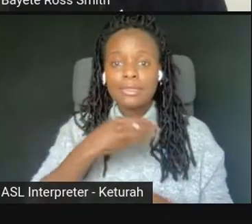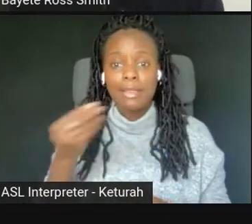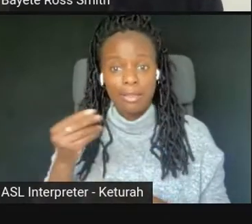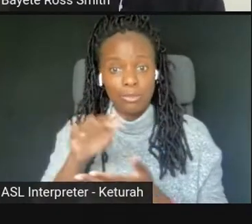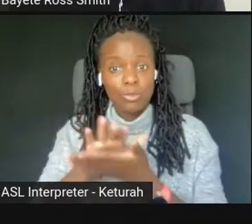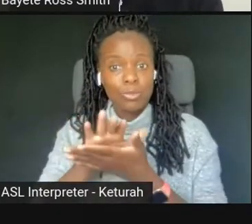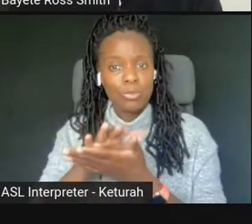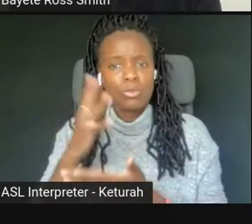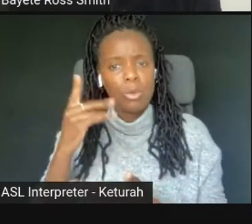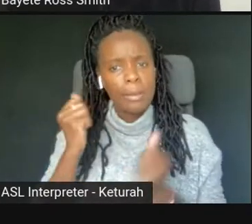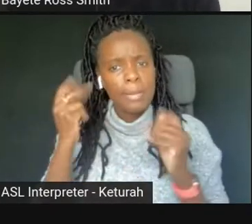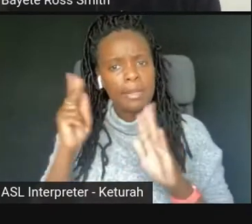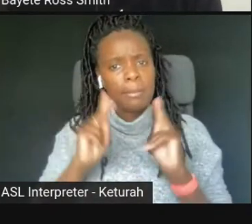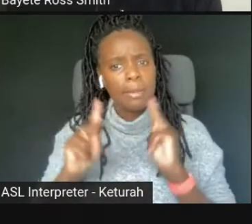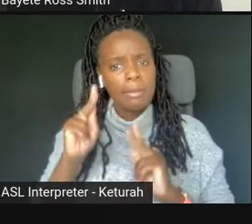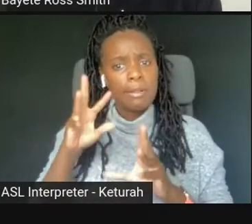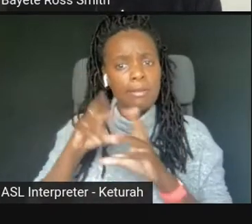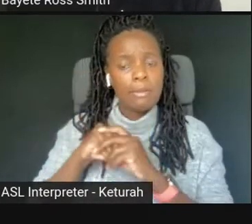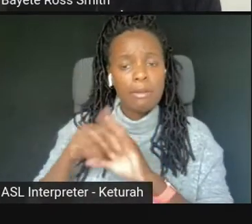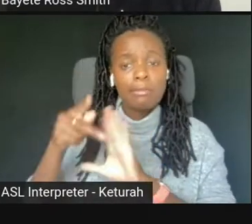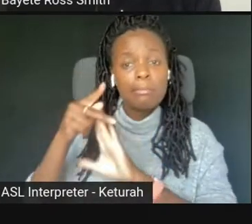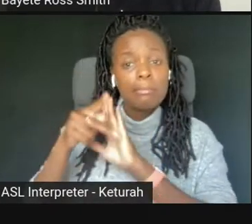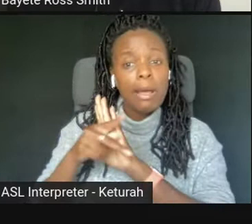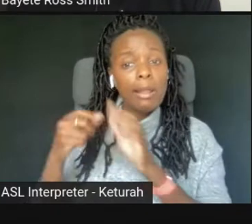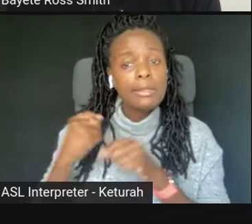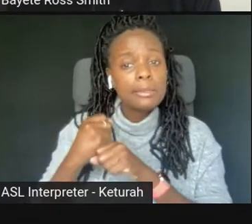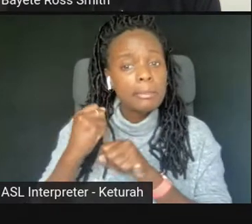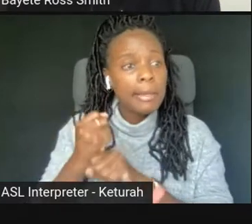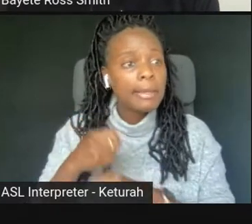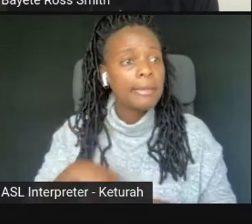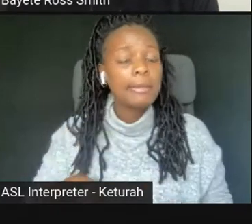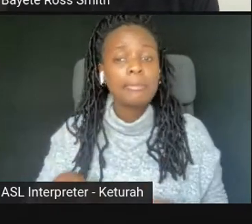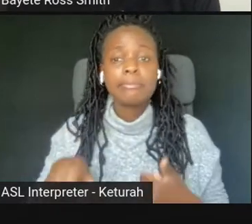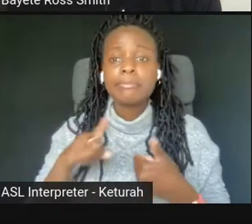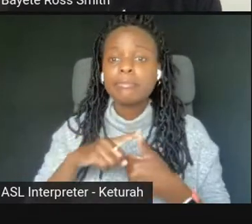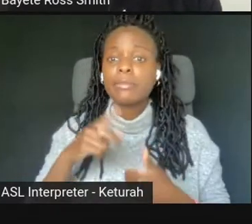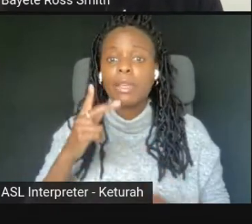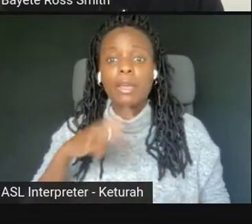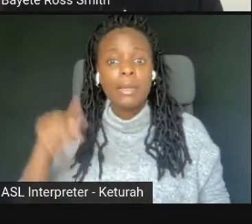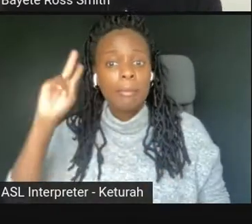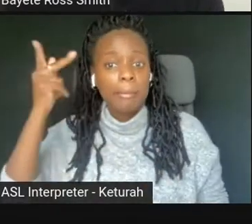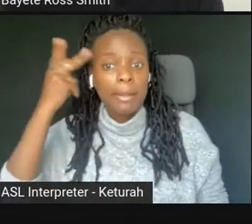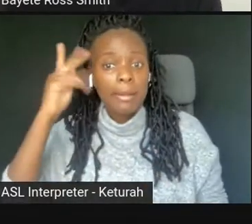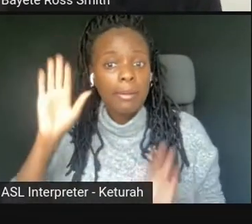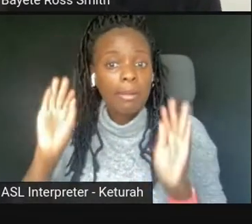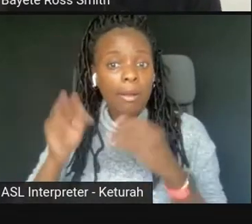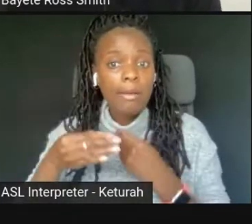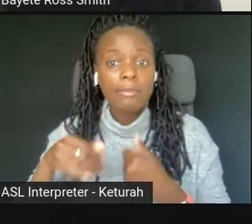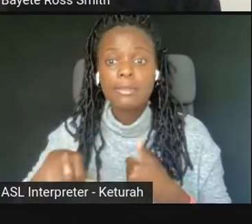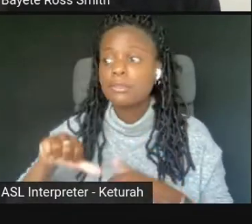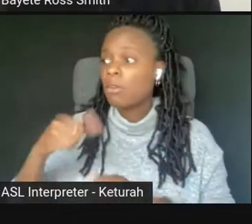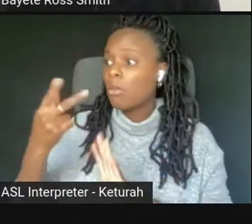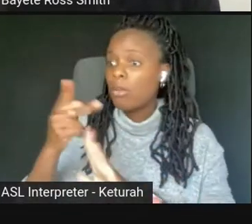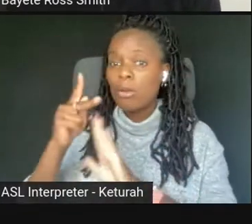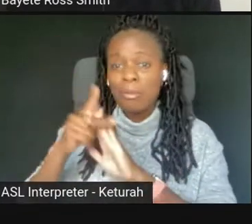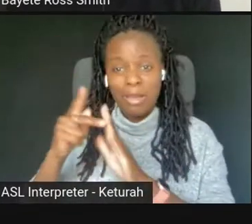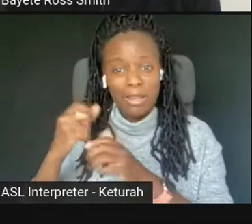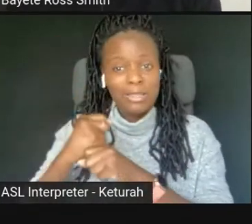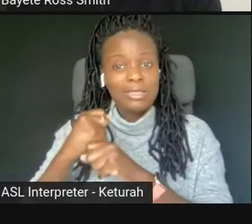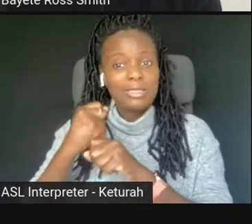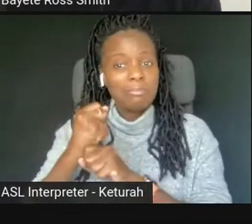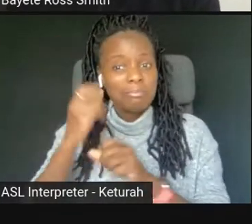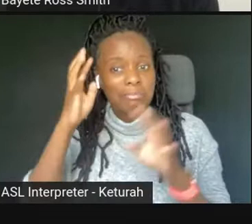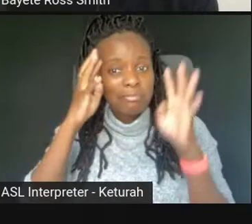policymaking professions, whether that be political office, other policymaking professions, or who